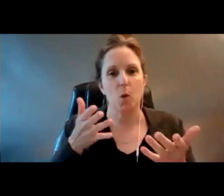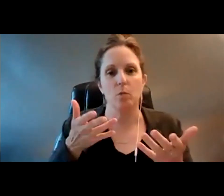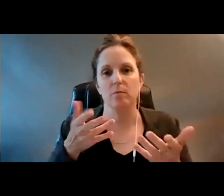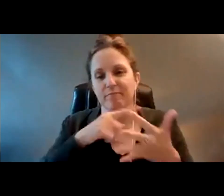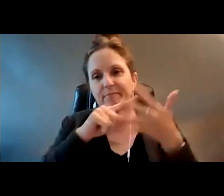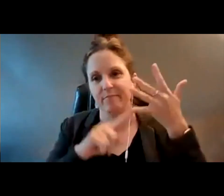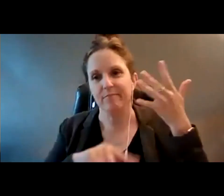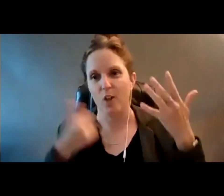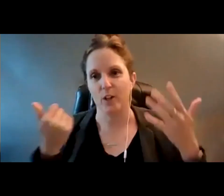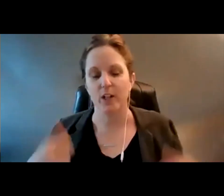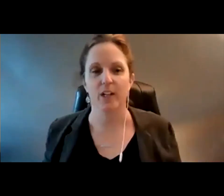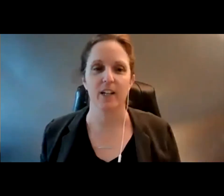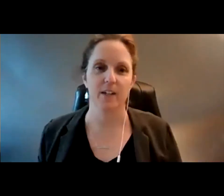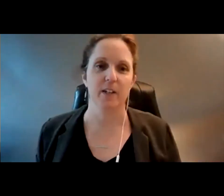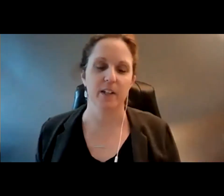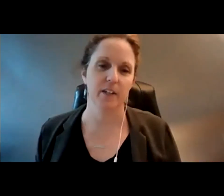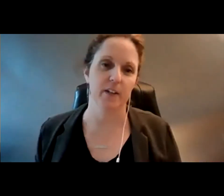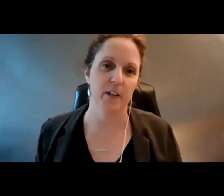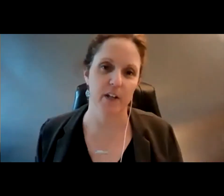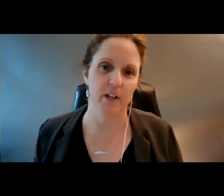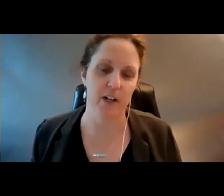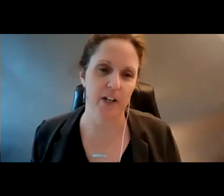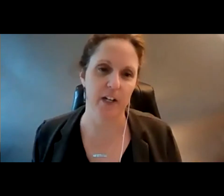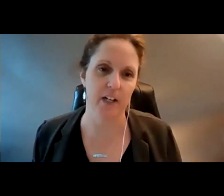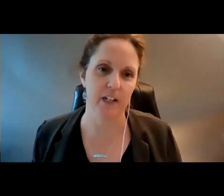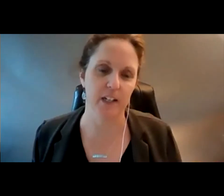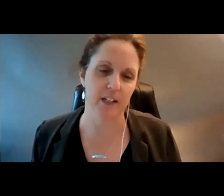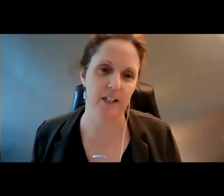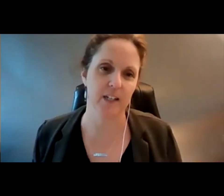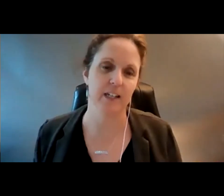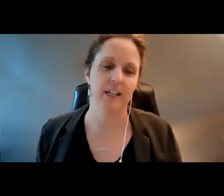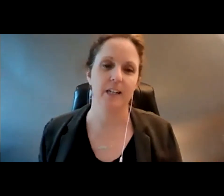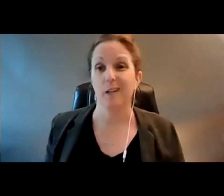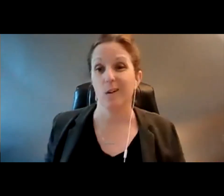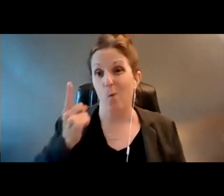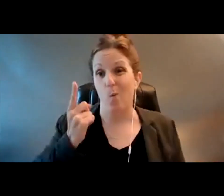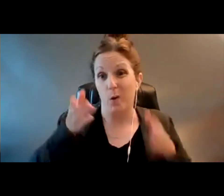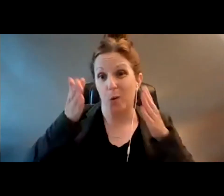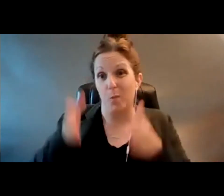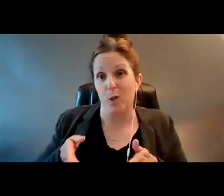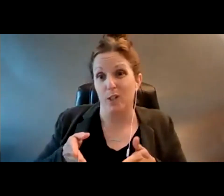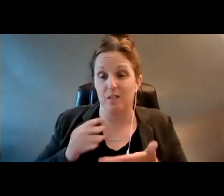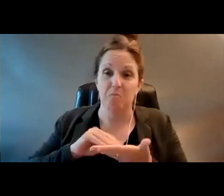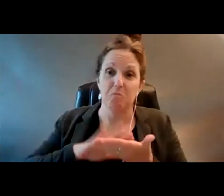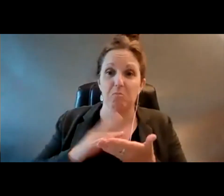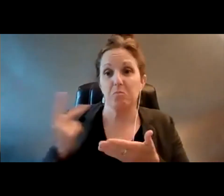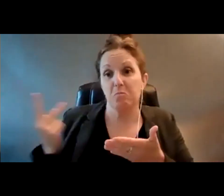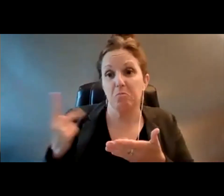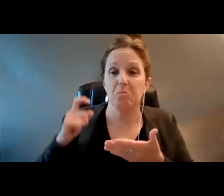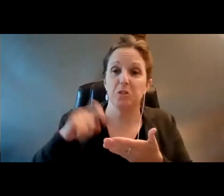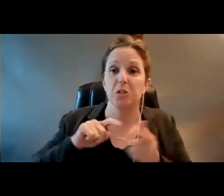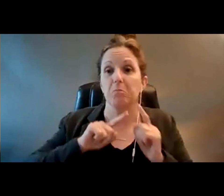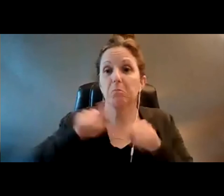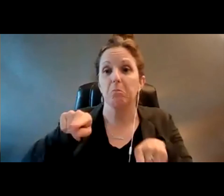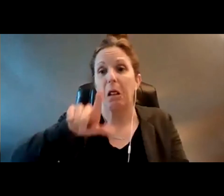certainly a lot gave them rides to medical appointments, whether or not they were associated with smoking